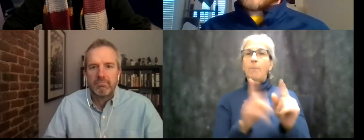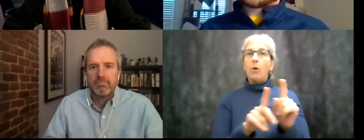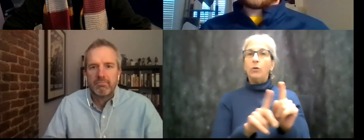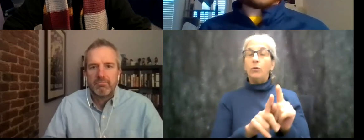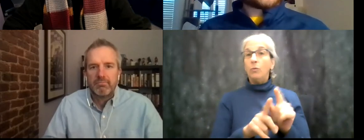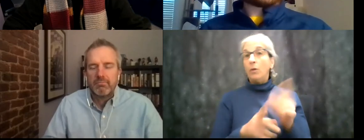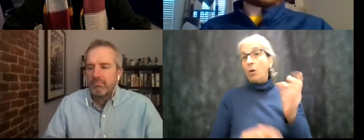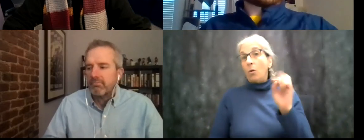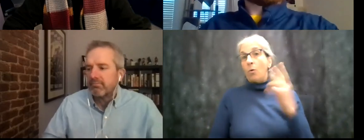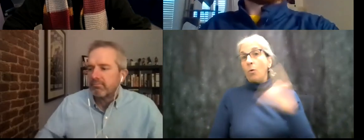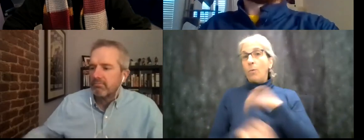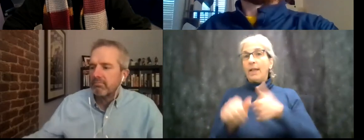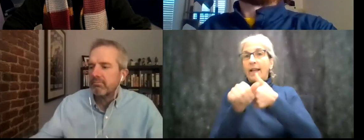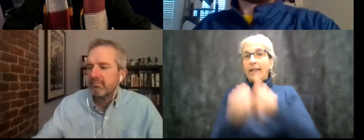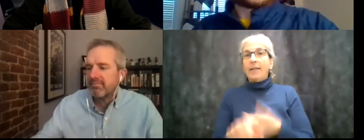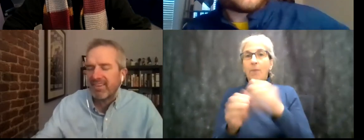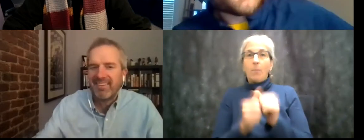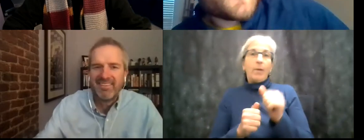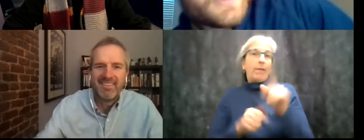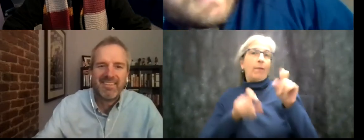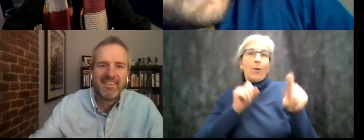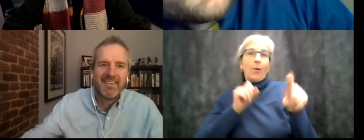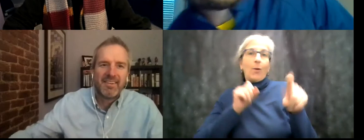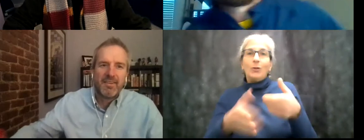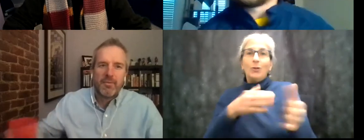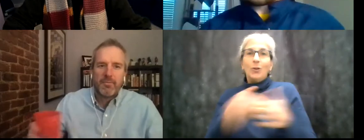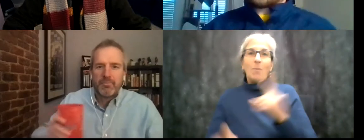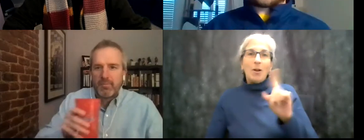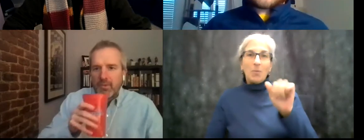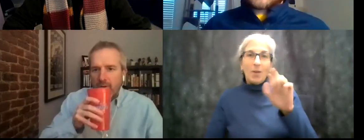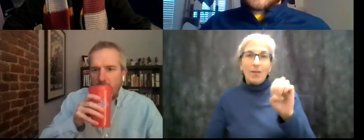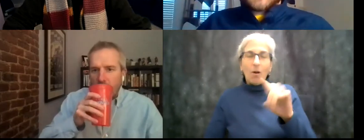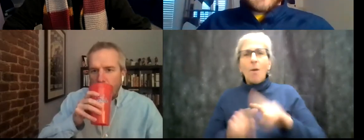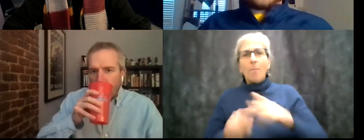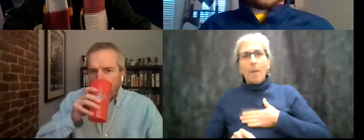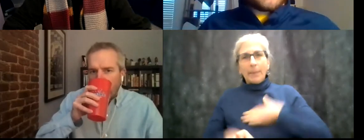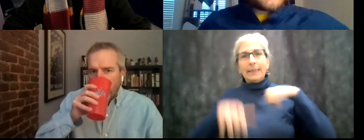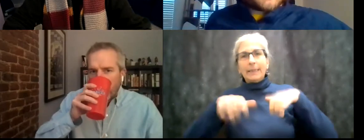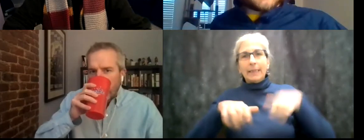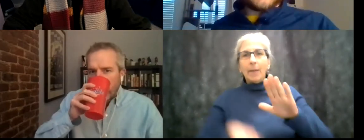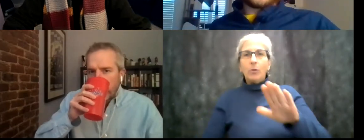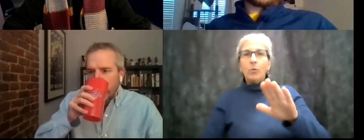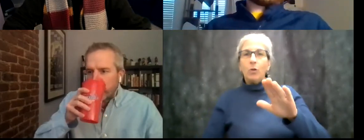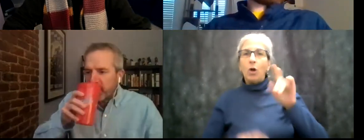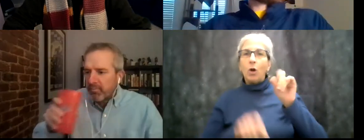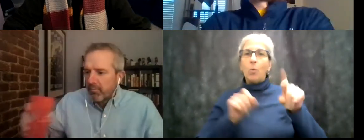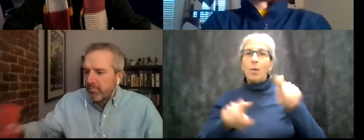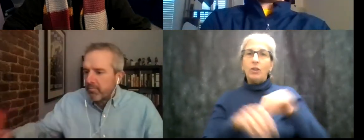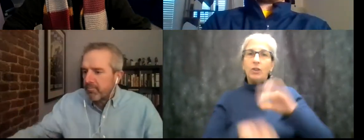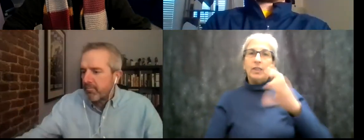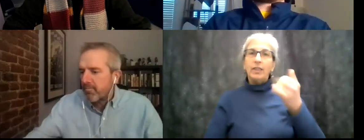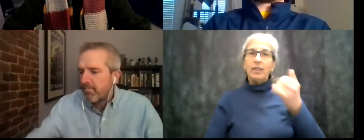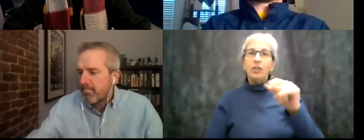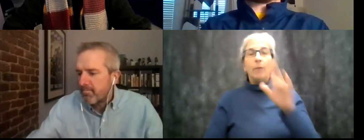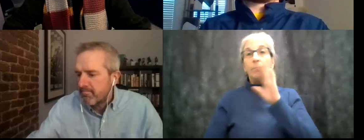Otherwise, we should be able to keep up with them wherever they are, unless, you know, hopefully. But, you know, type your questions into the chat, and we will answer as many as we can.